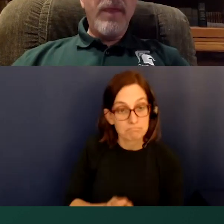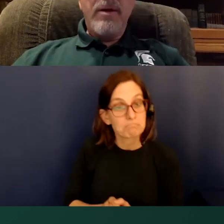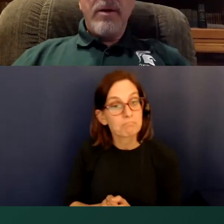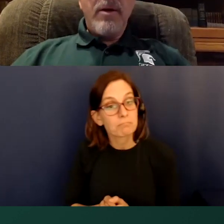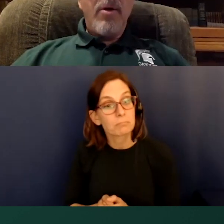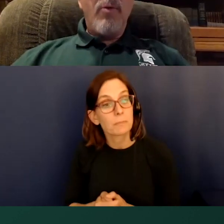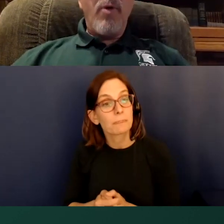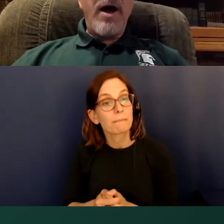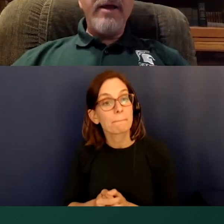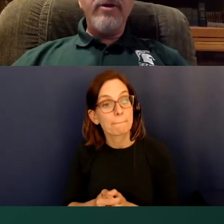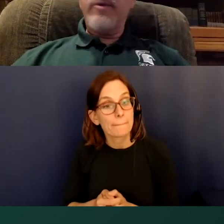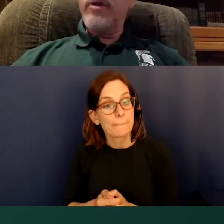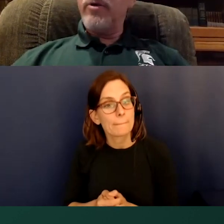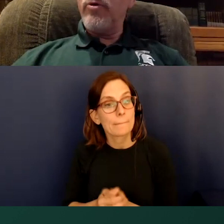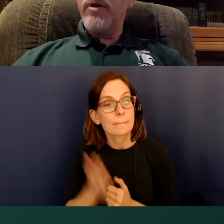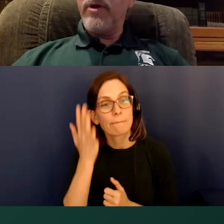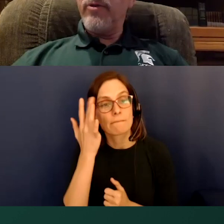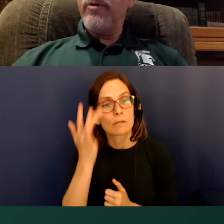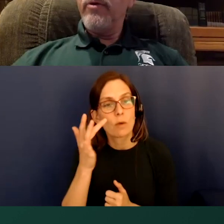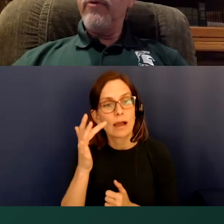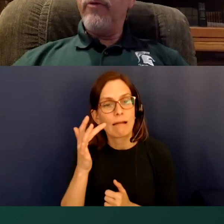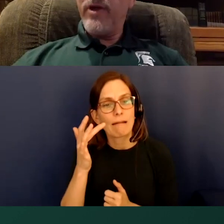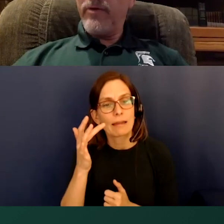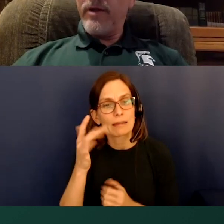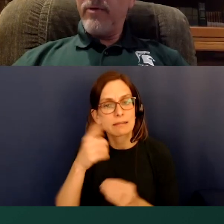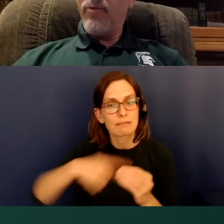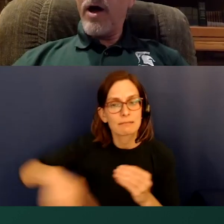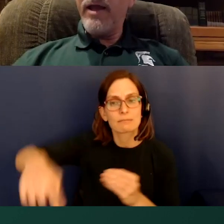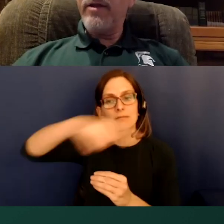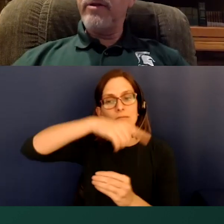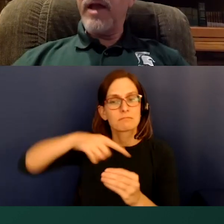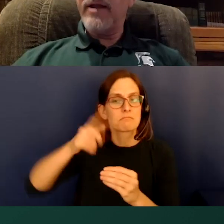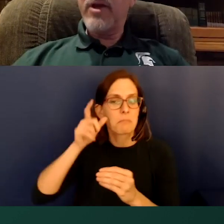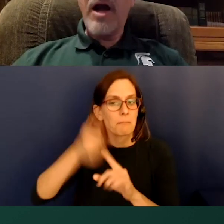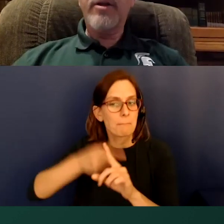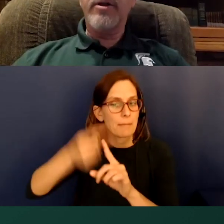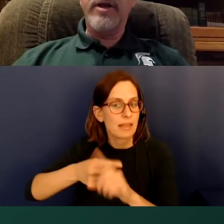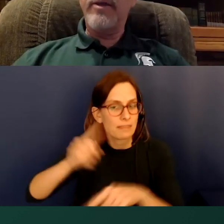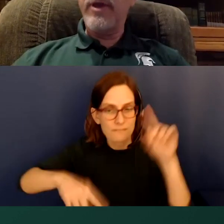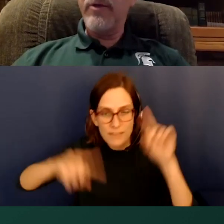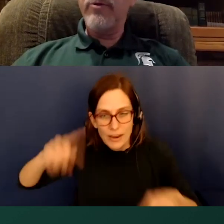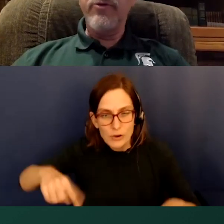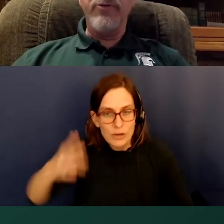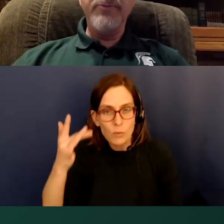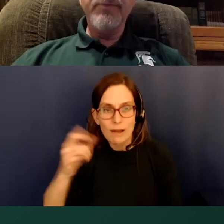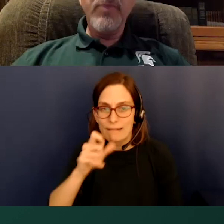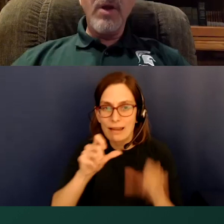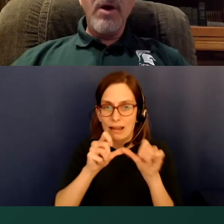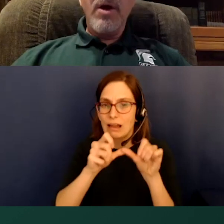So why does the synodic month vary? Why is it not constant like the other